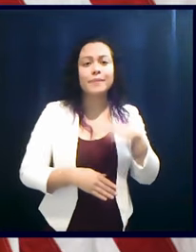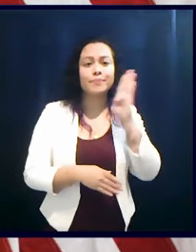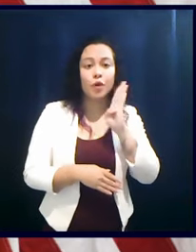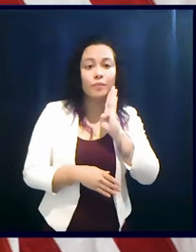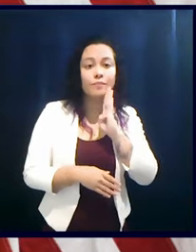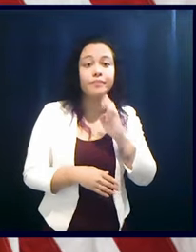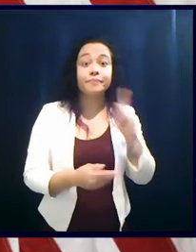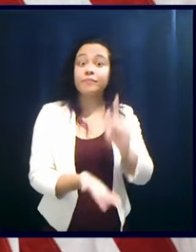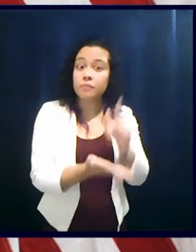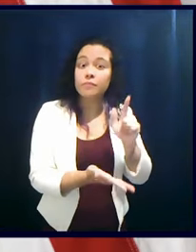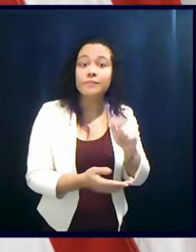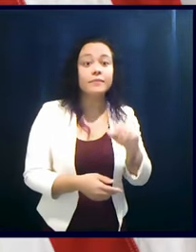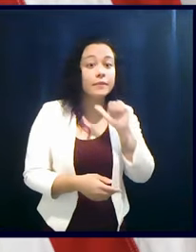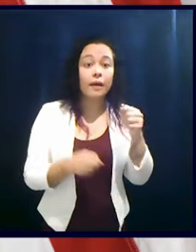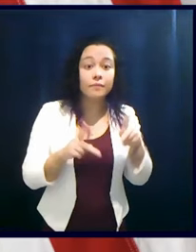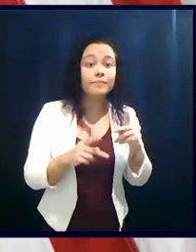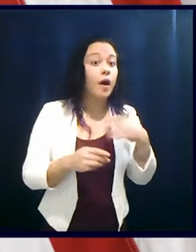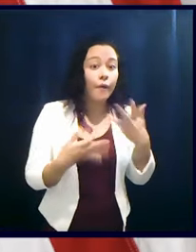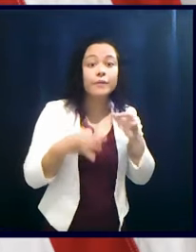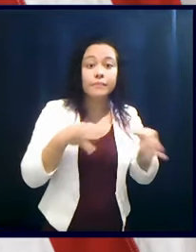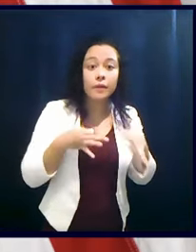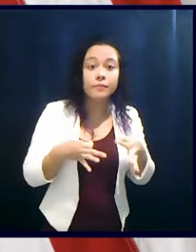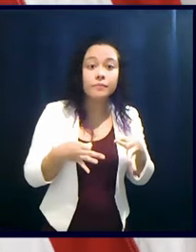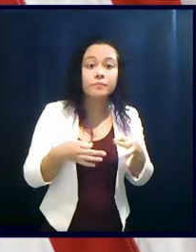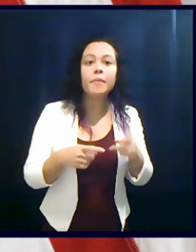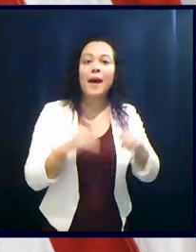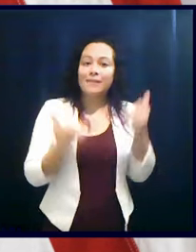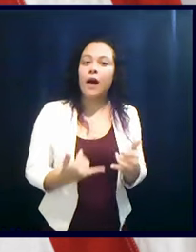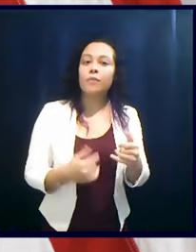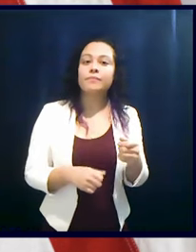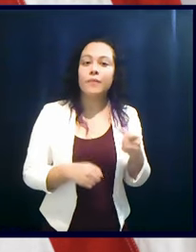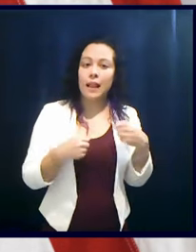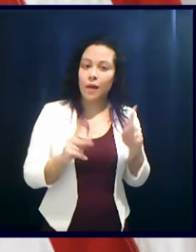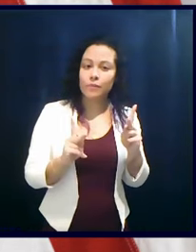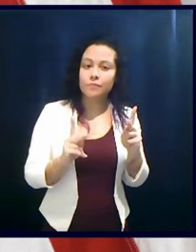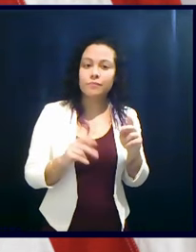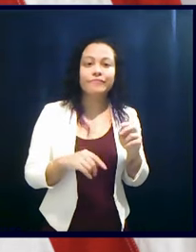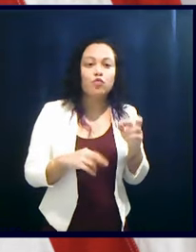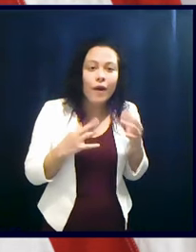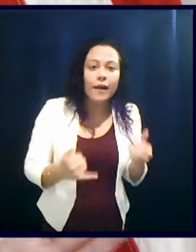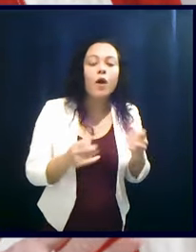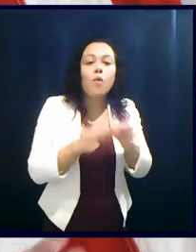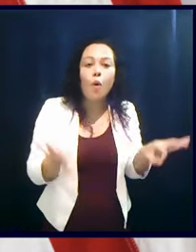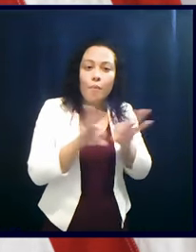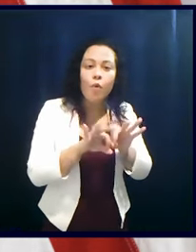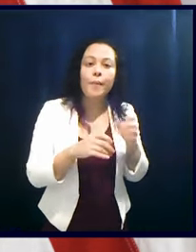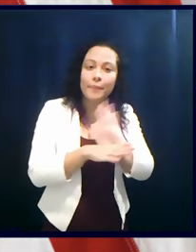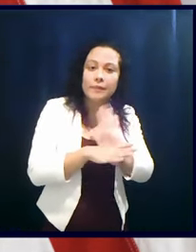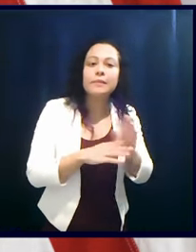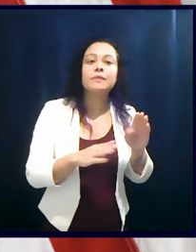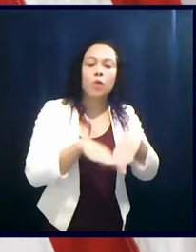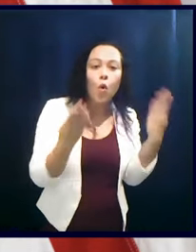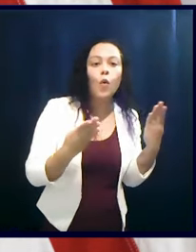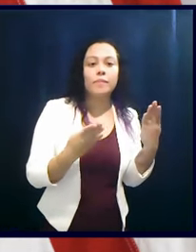prohibited, as I just explained. Until now, that is. As of right now, essential businesses like Irish pubs and flume